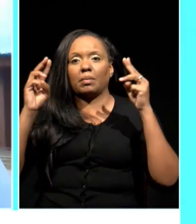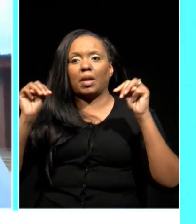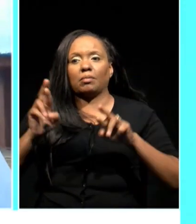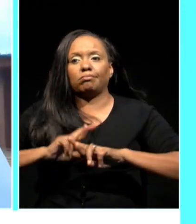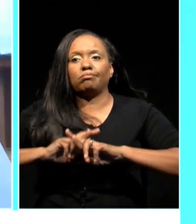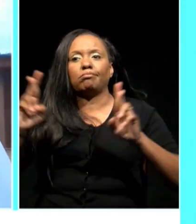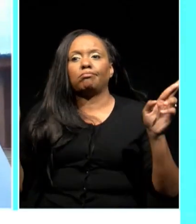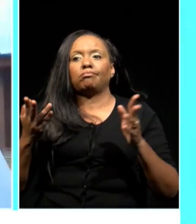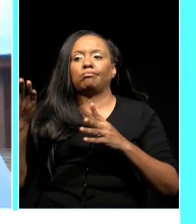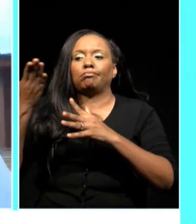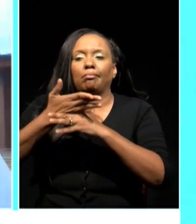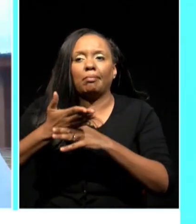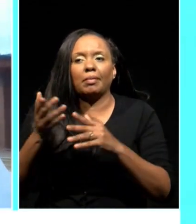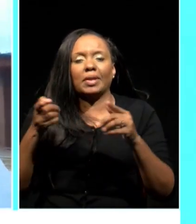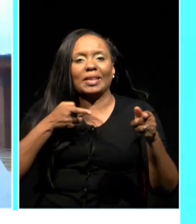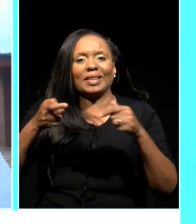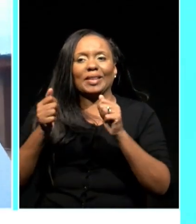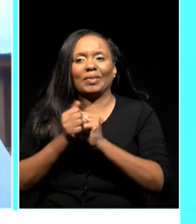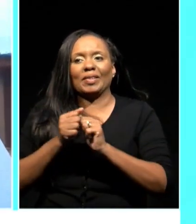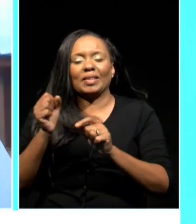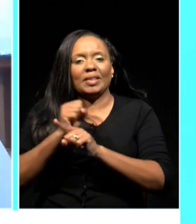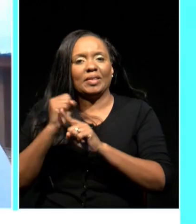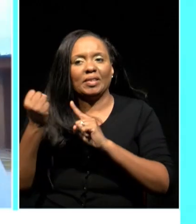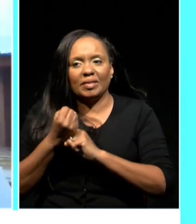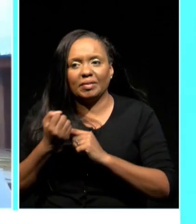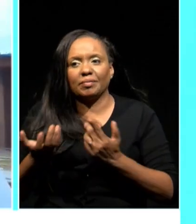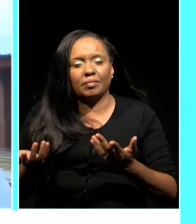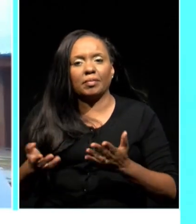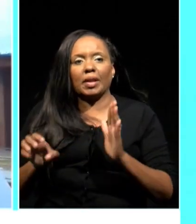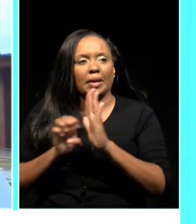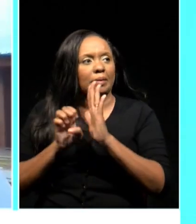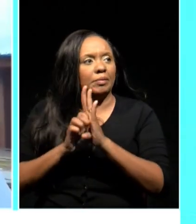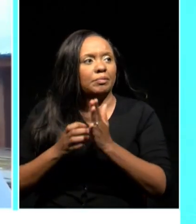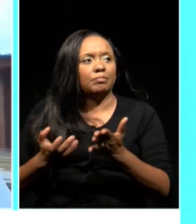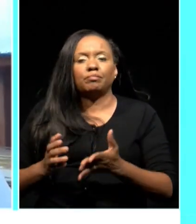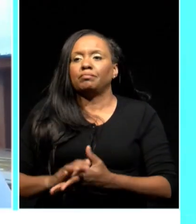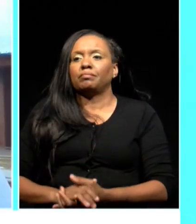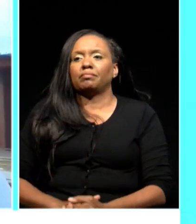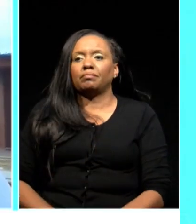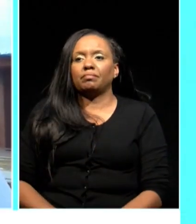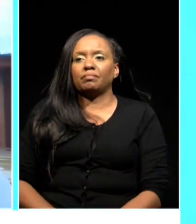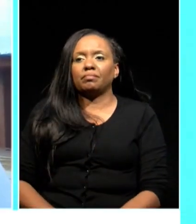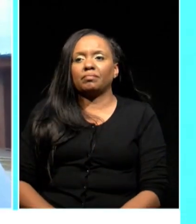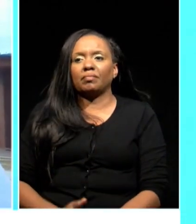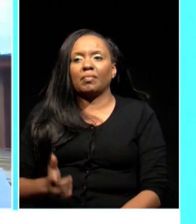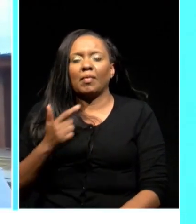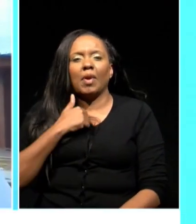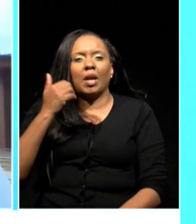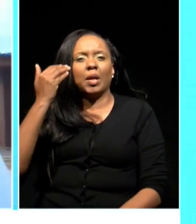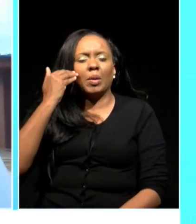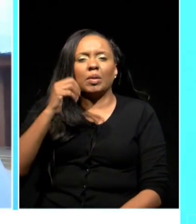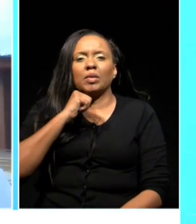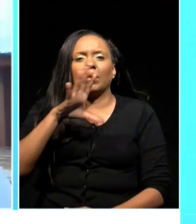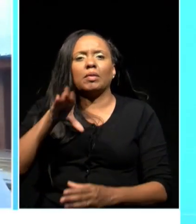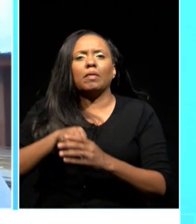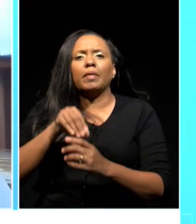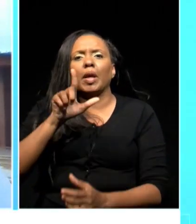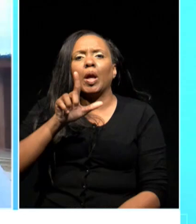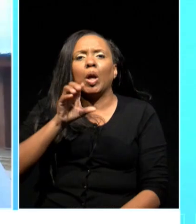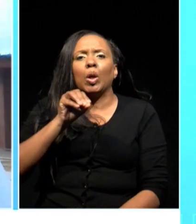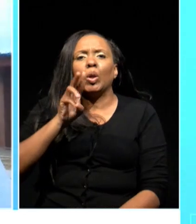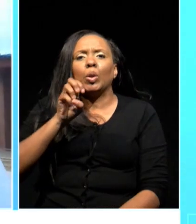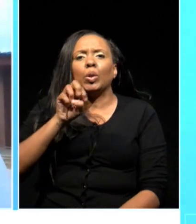deal with situations that might be very hurtful to herself. For instance, the way that she dealt with, I know this is not in the lower house, but look at the way she dealt with her